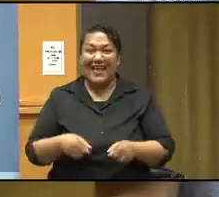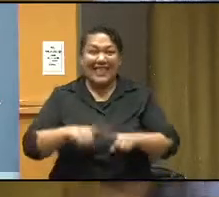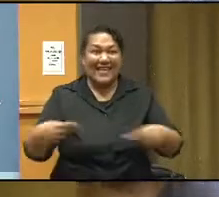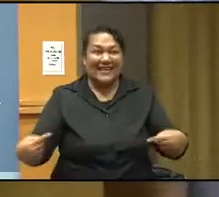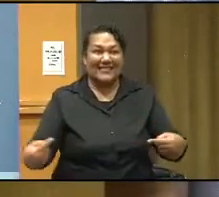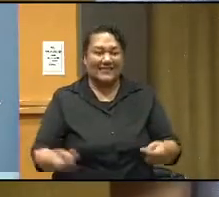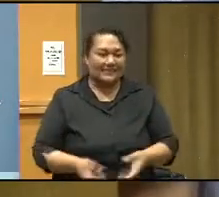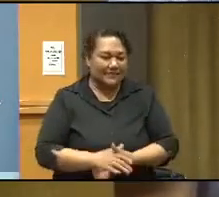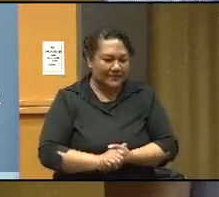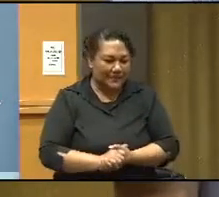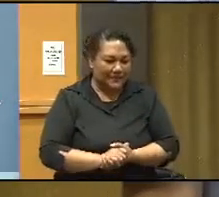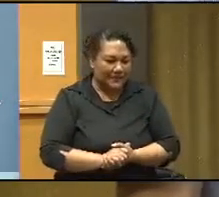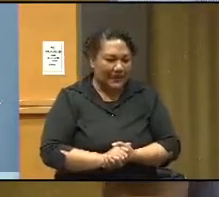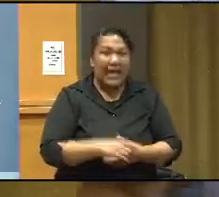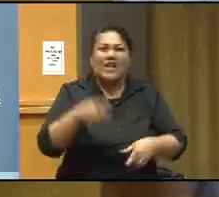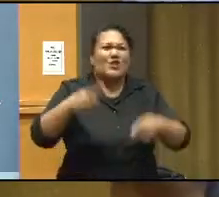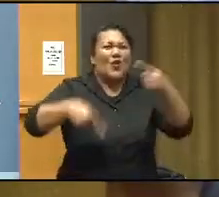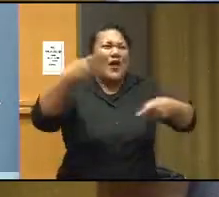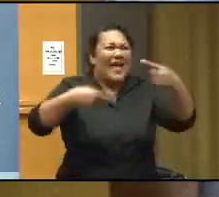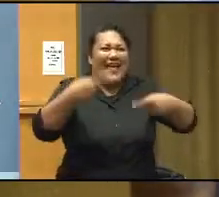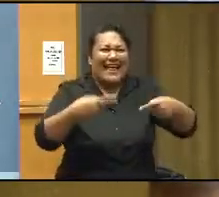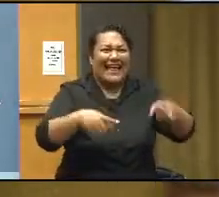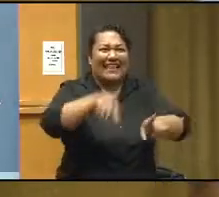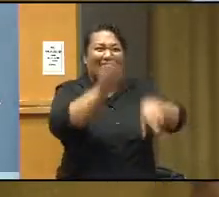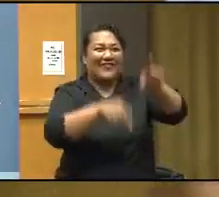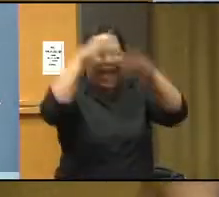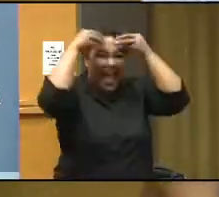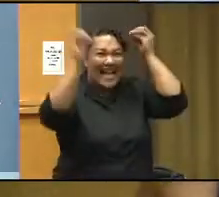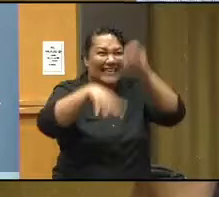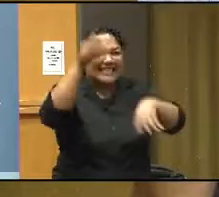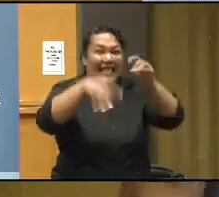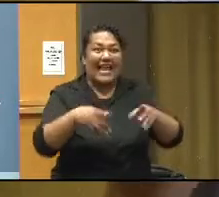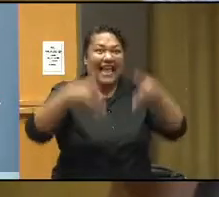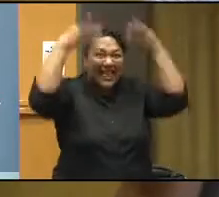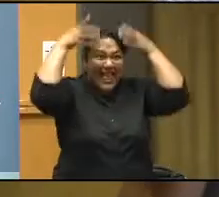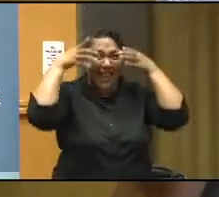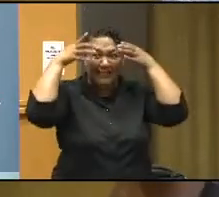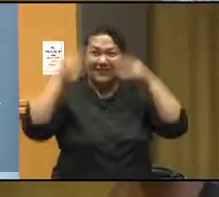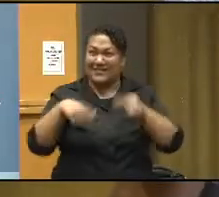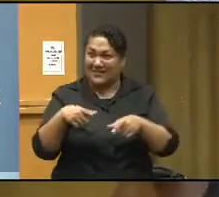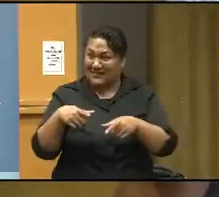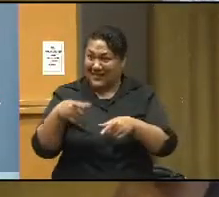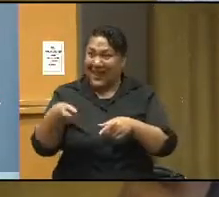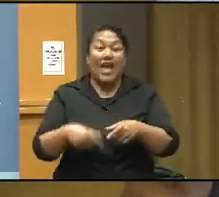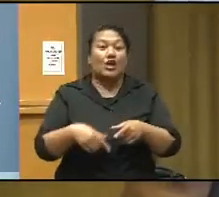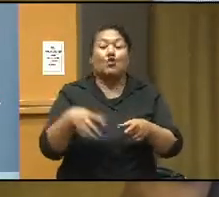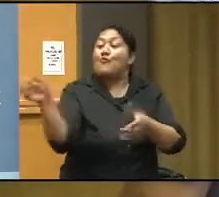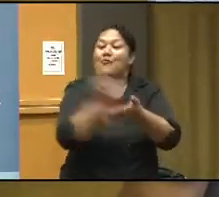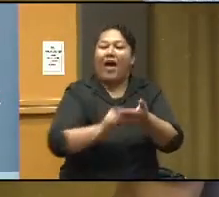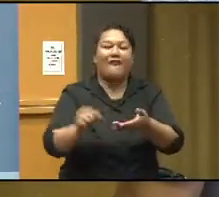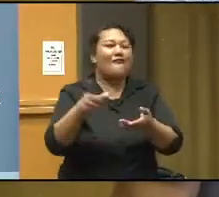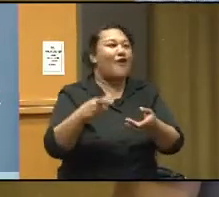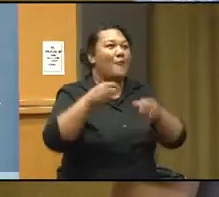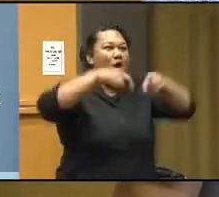say, we don't want we want to reduce the cost of the helmet, so we don't buy it from Australia, we buy it from China. So they come up